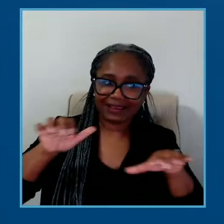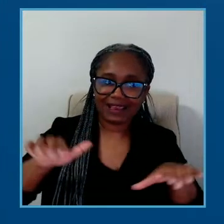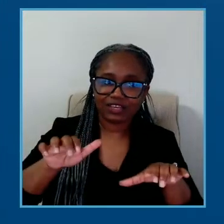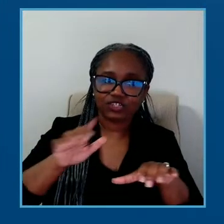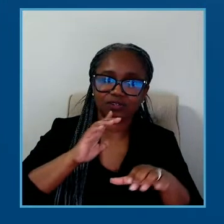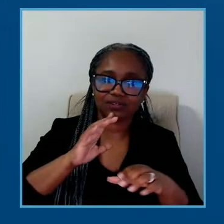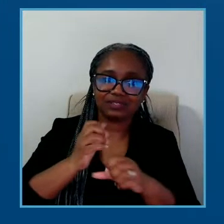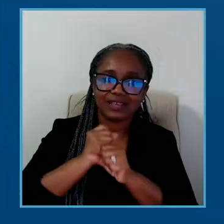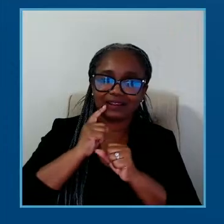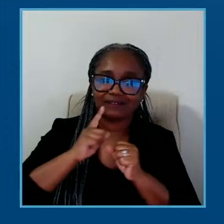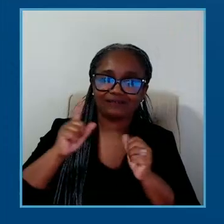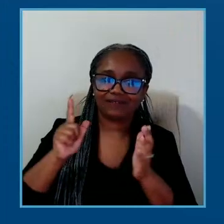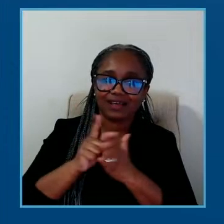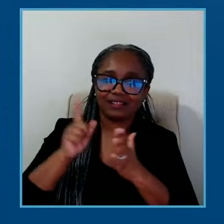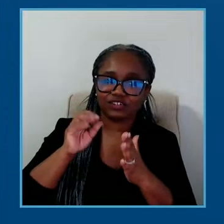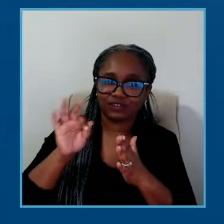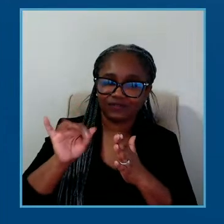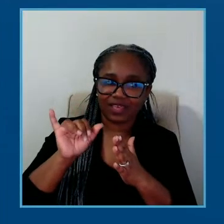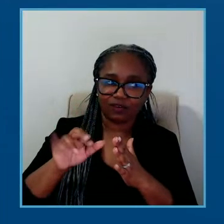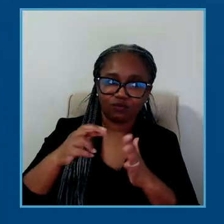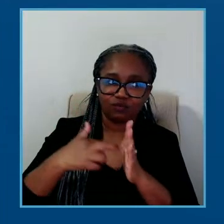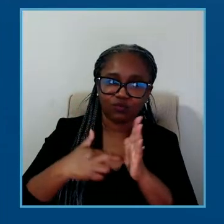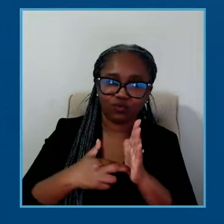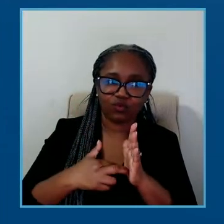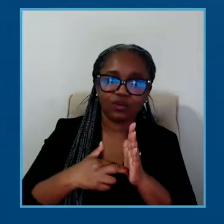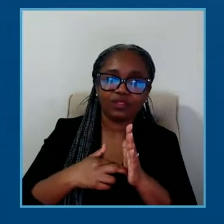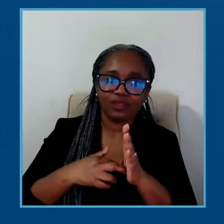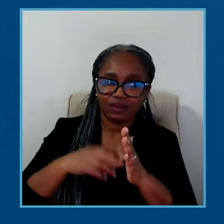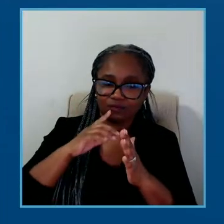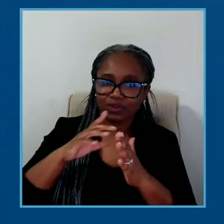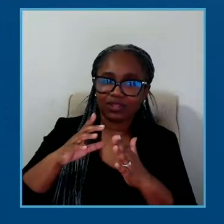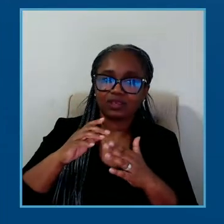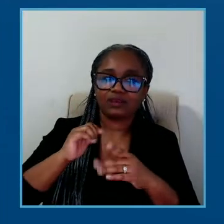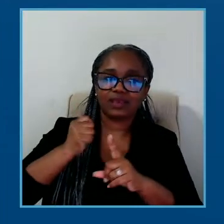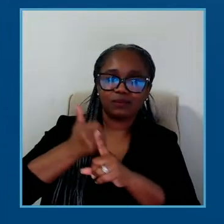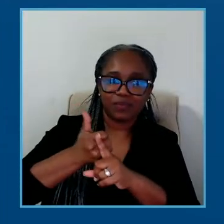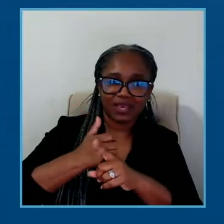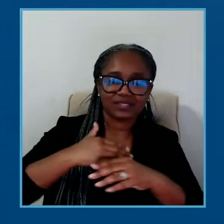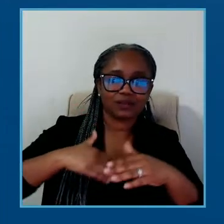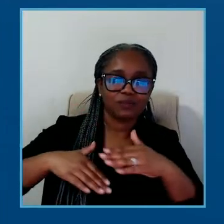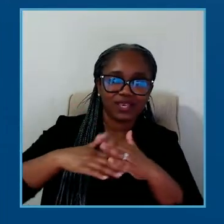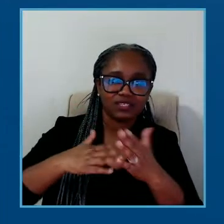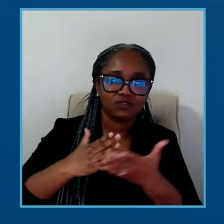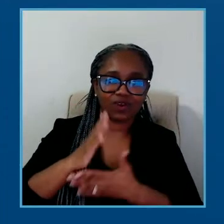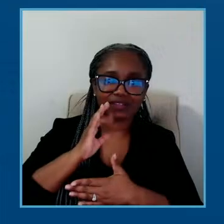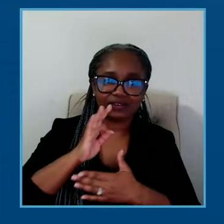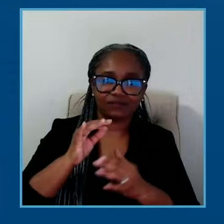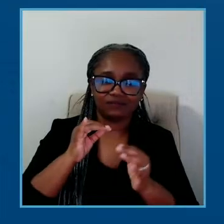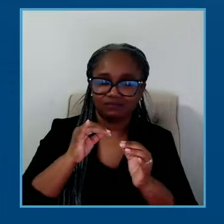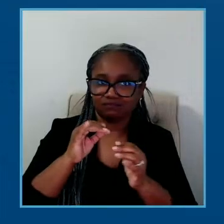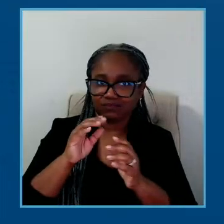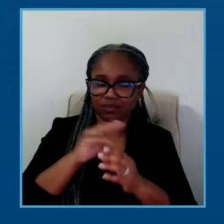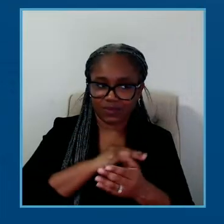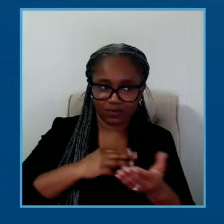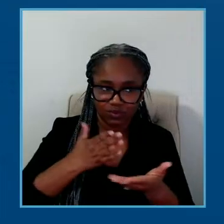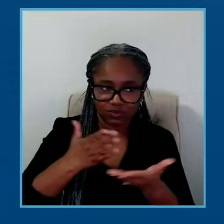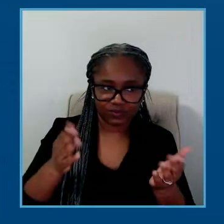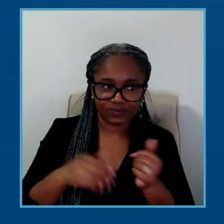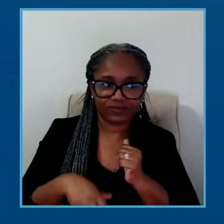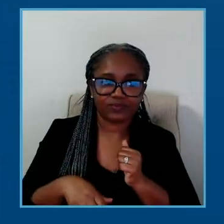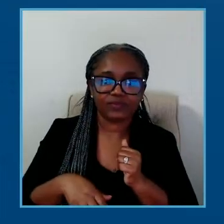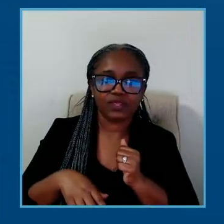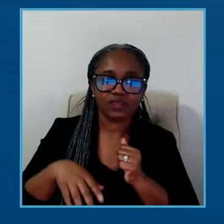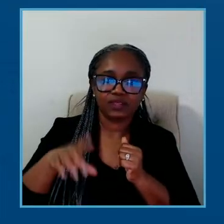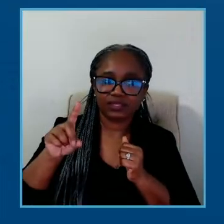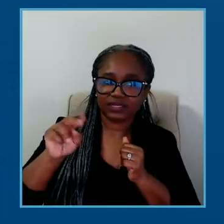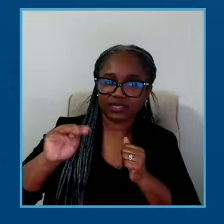of the challenger, attesting that they were also disenfranchised during the election by being prevented from selecting the last at-large vice chair